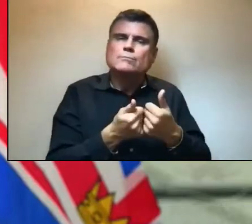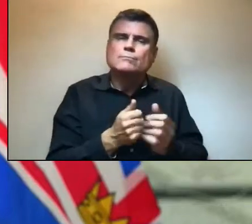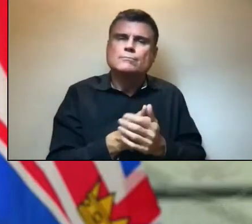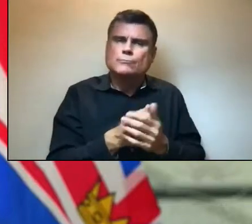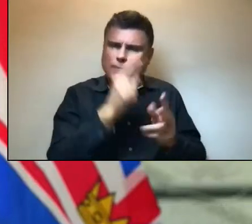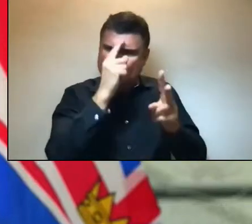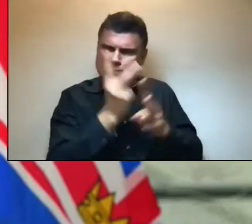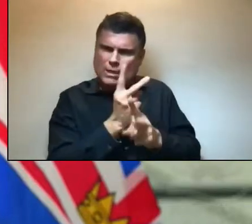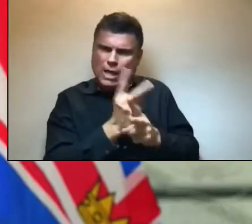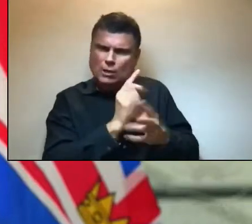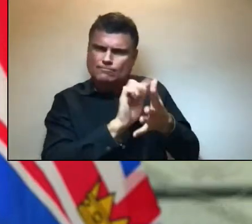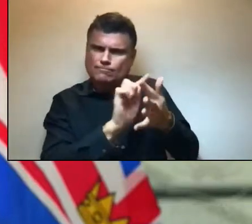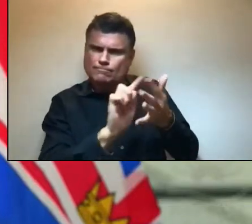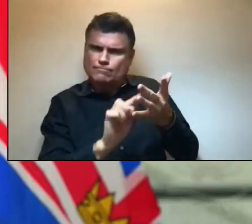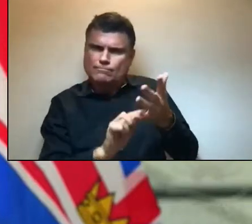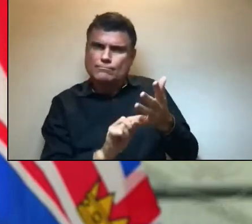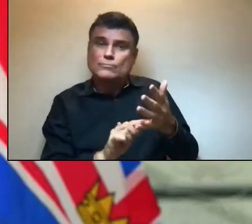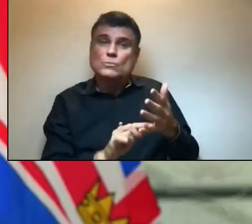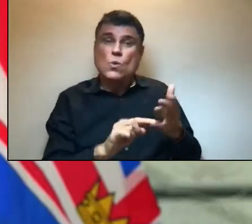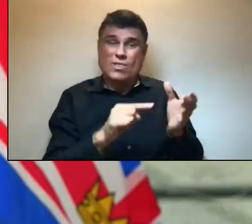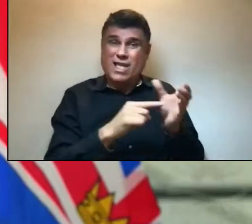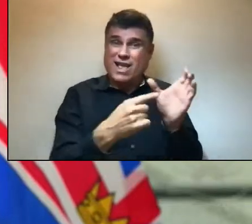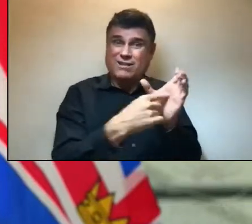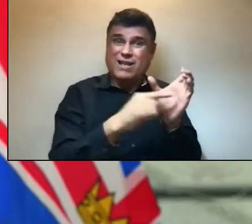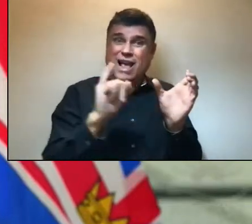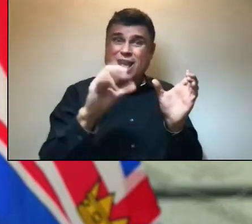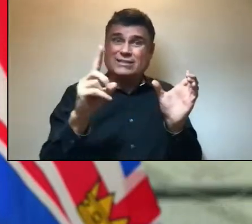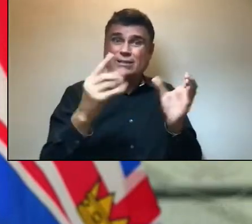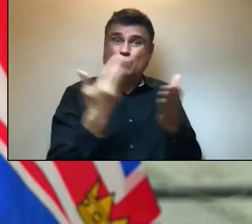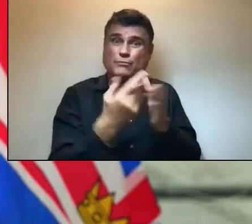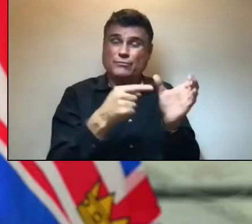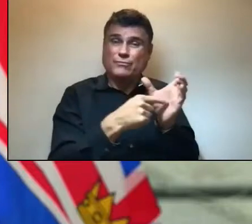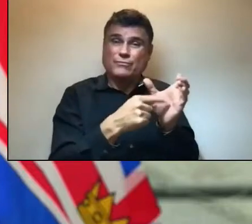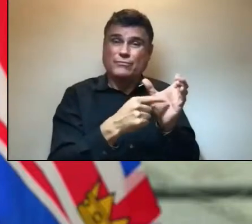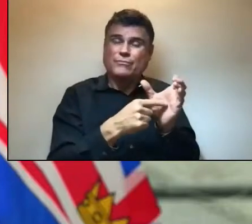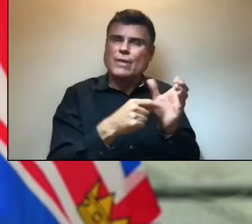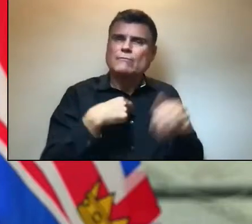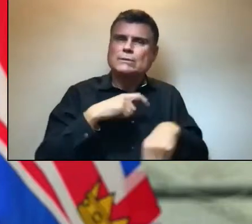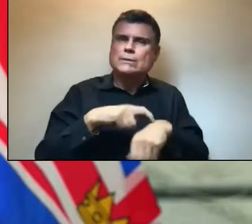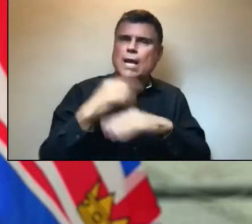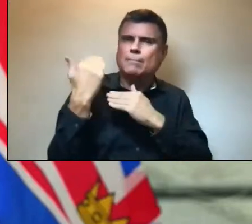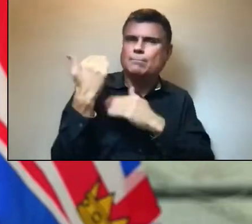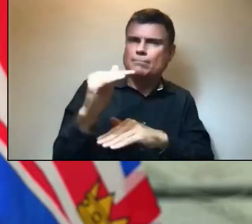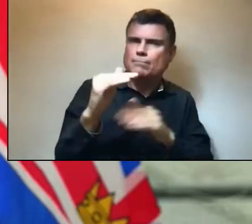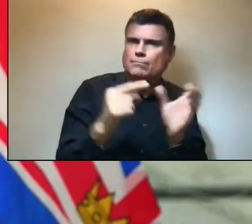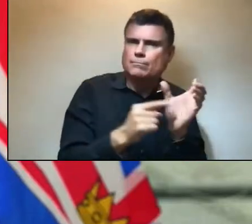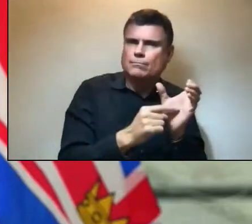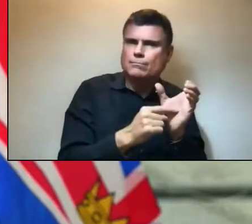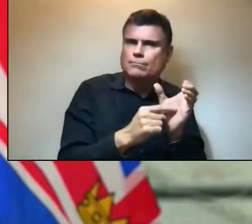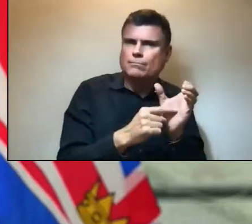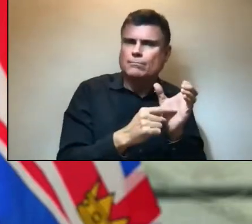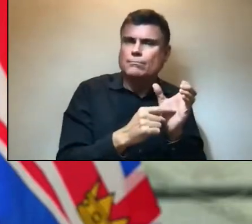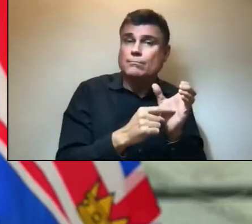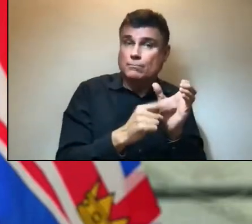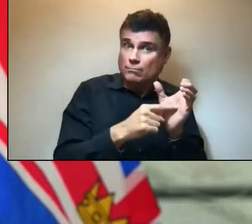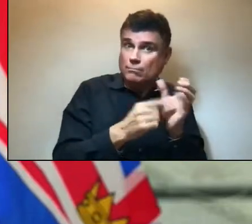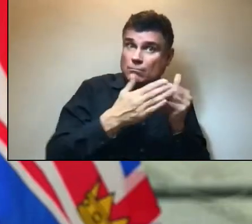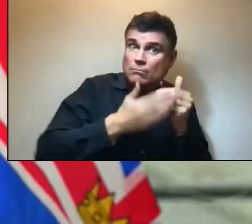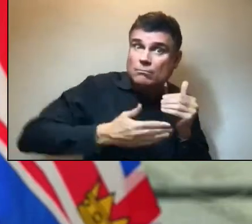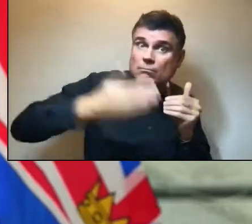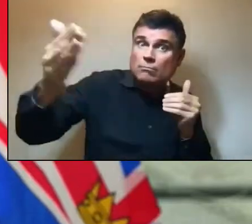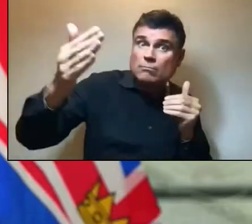the vaccine card is a time-limited intervention program, though we